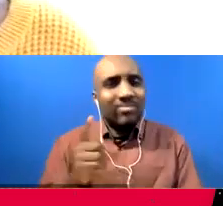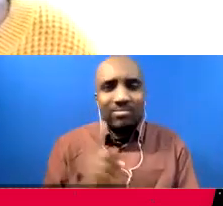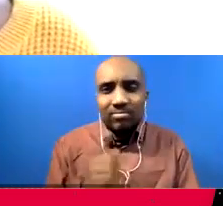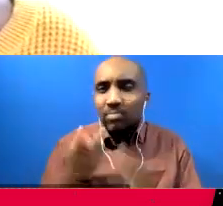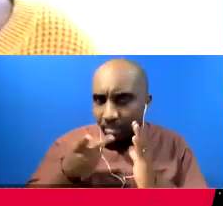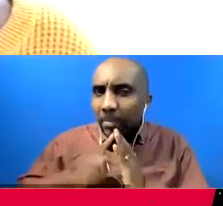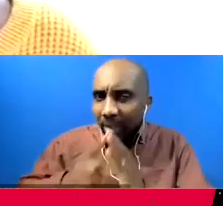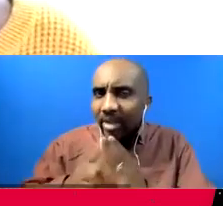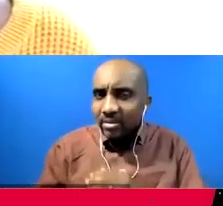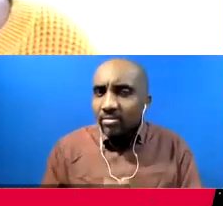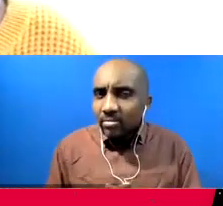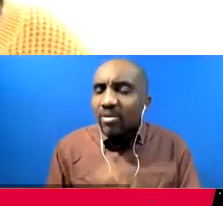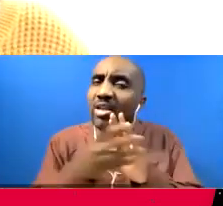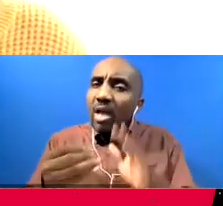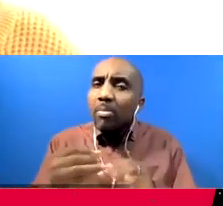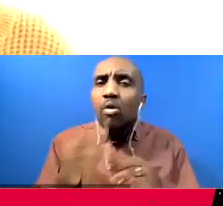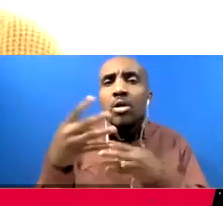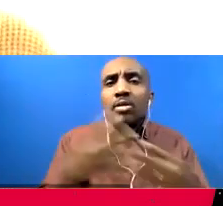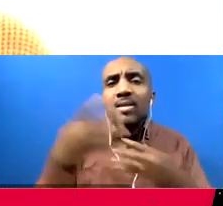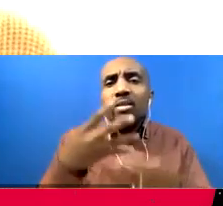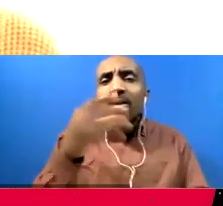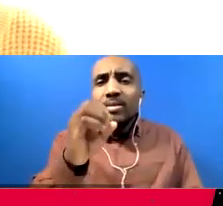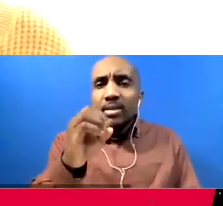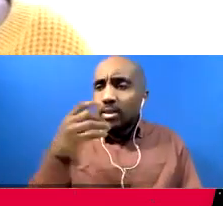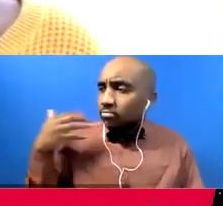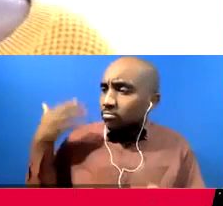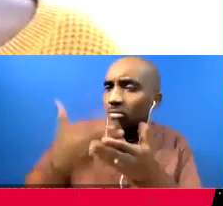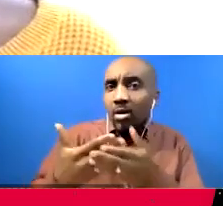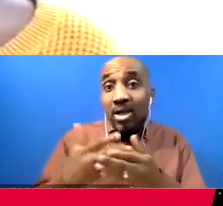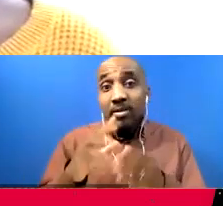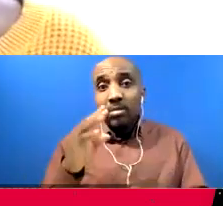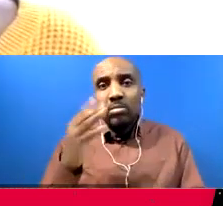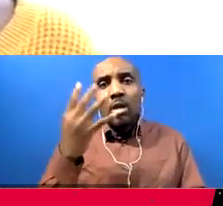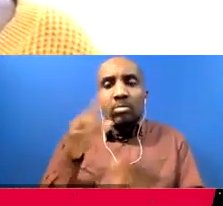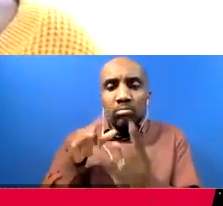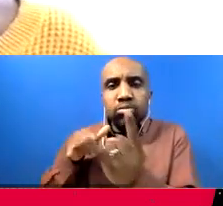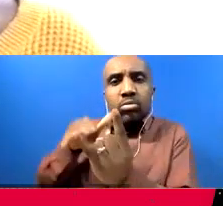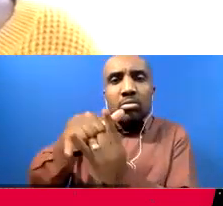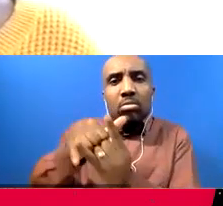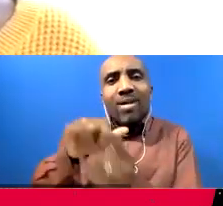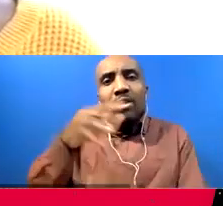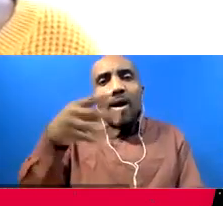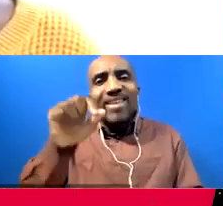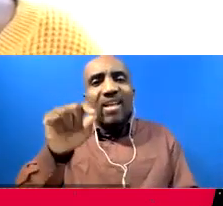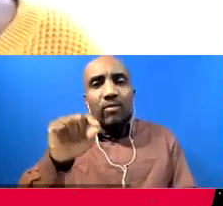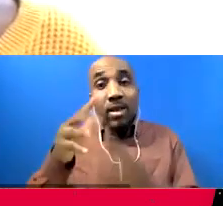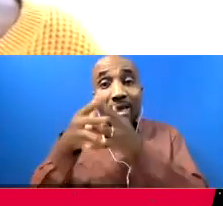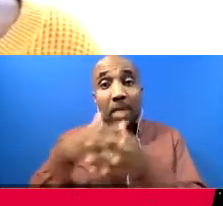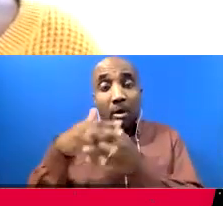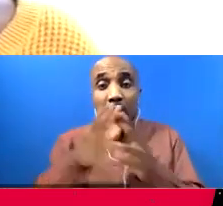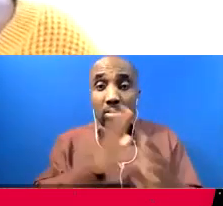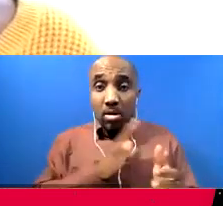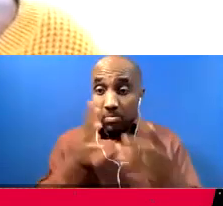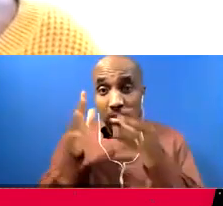So some examples of this: since the 1990s and increasingly since 9/11, US law enforcement has been receiving training from Israel. So it's been